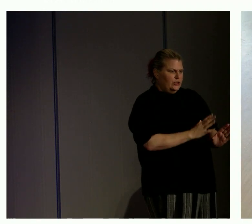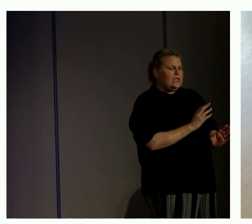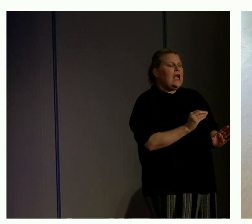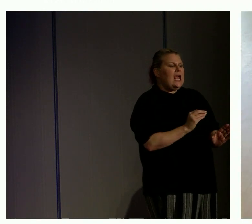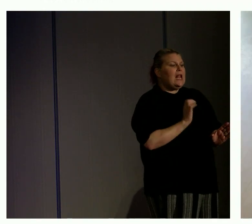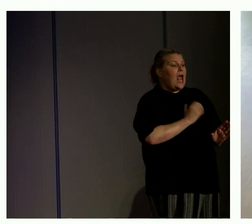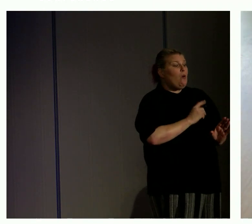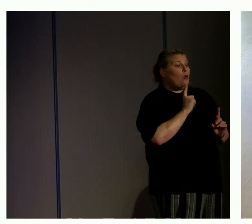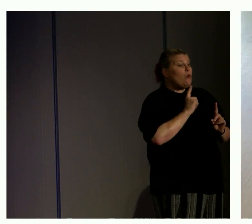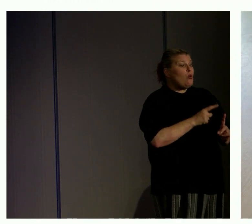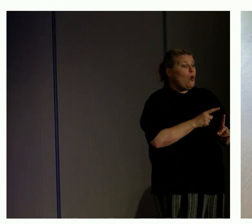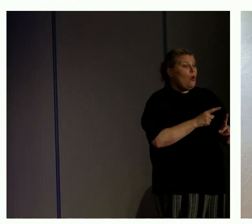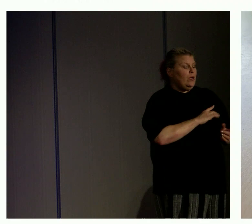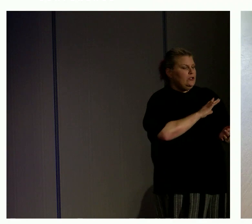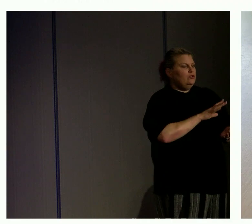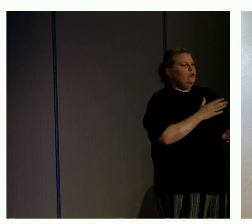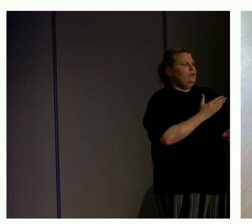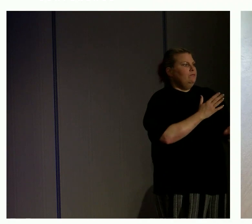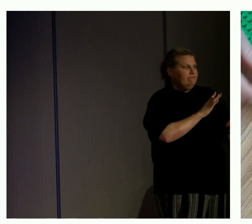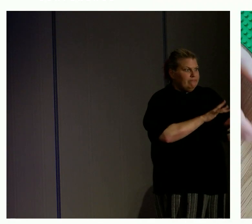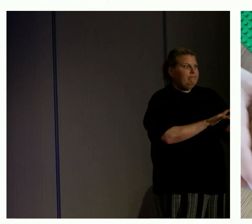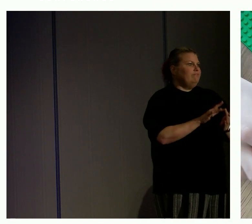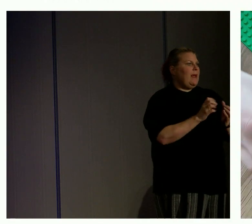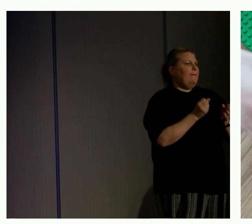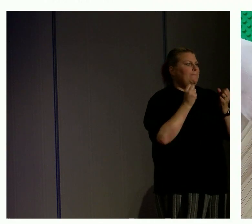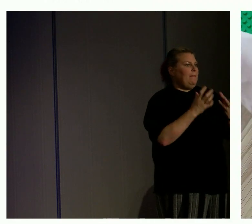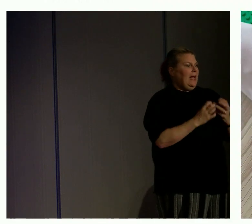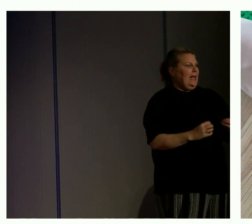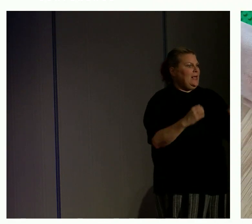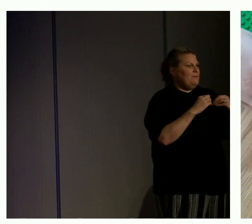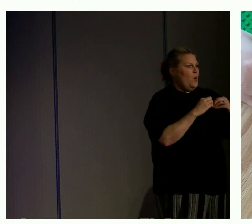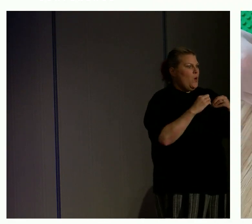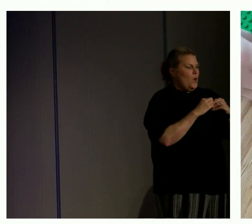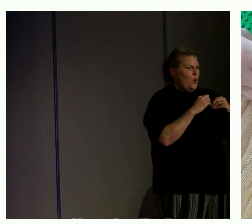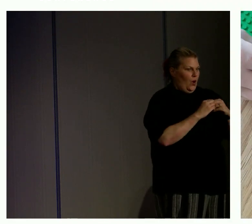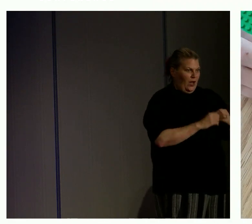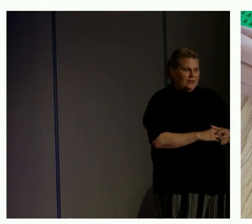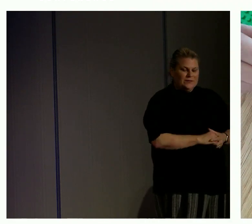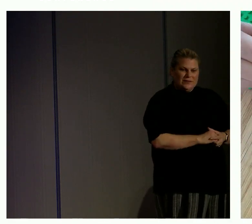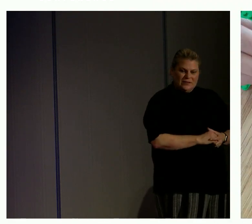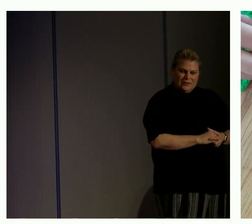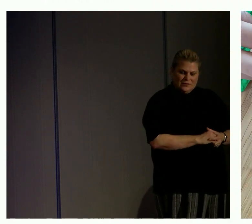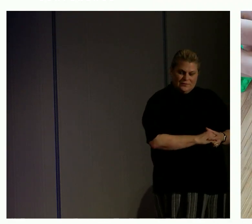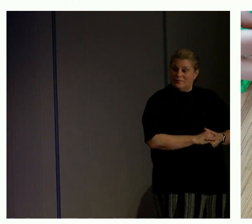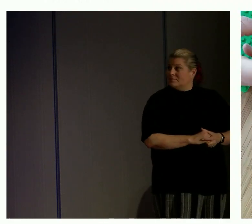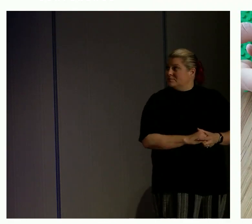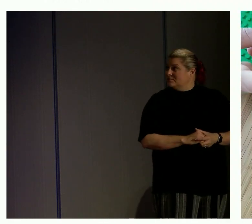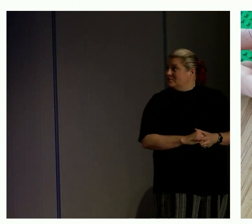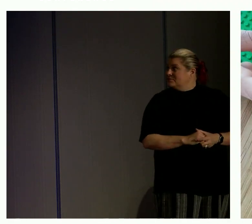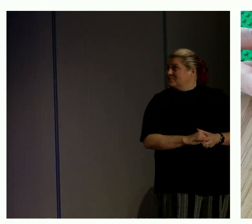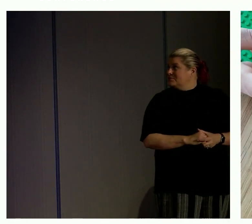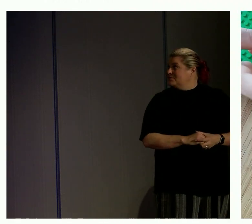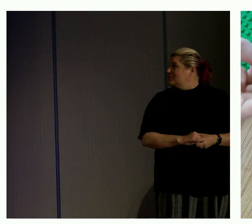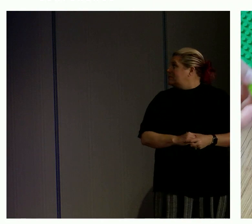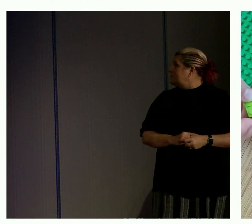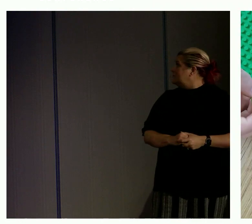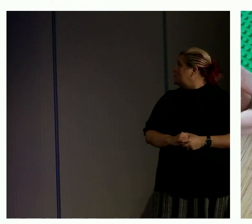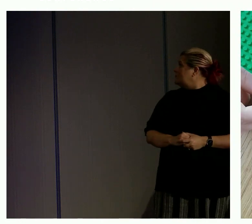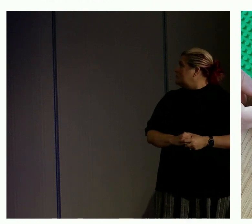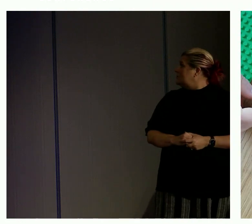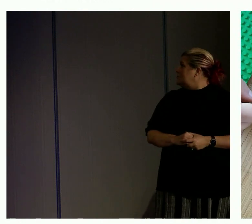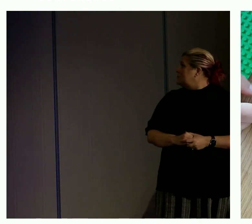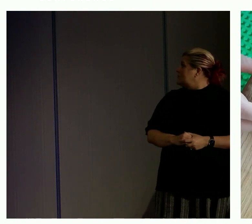our goal is to reach many more. Dammi una consonante. Che consonante scegli? Mi vuoi dare?